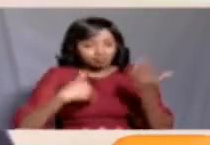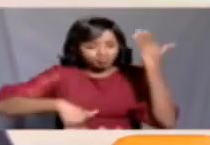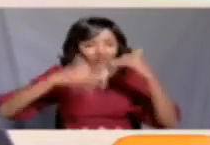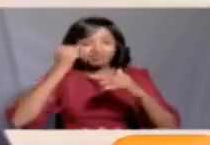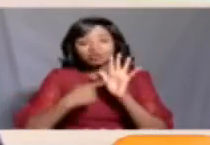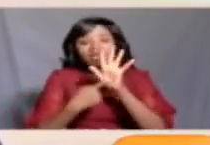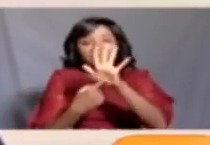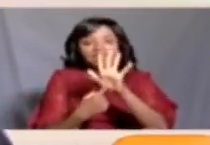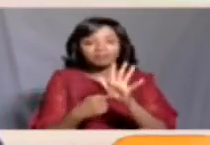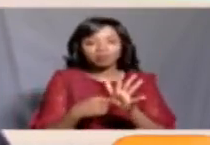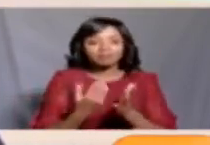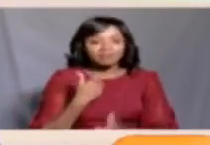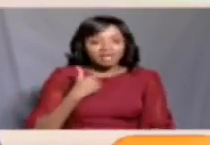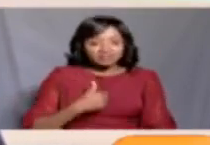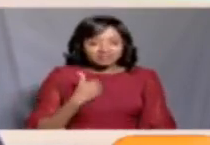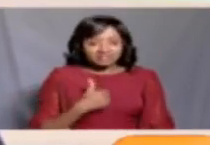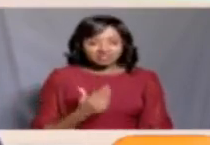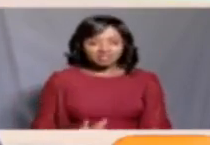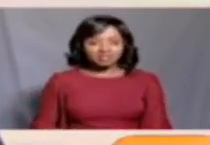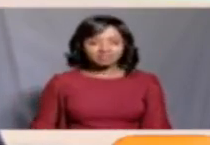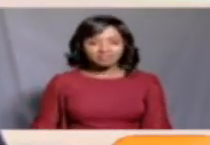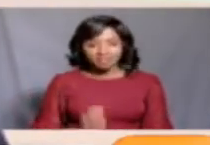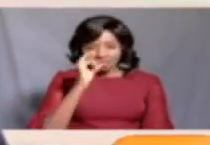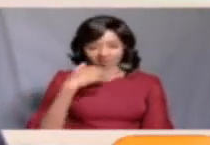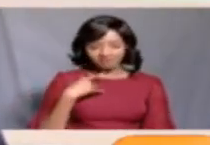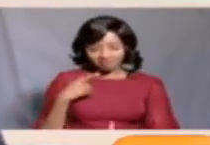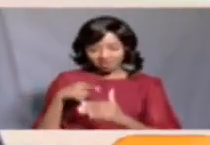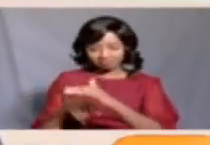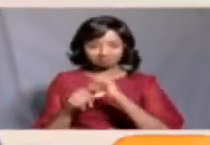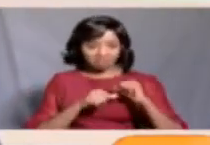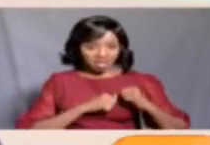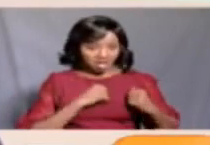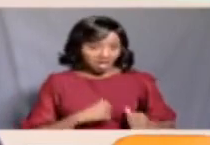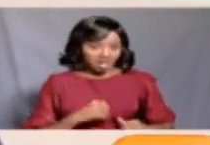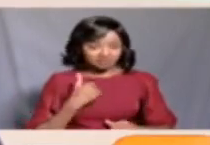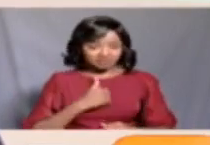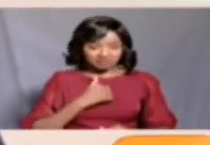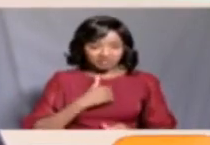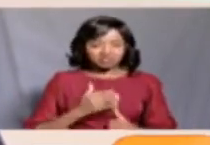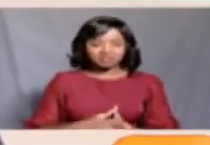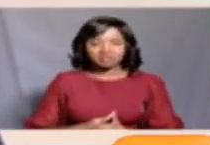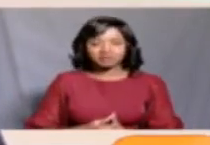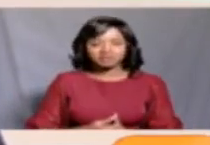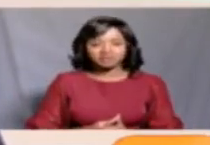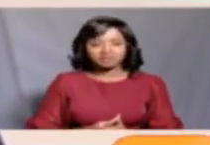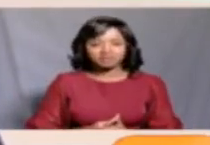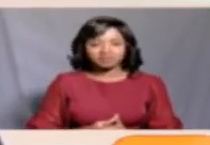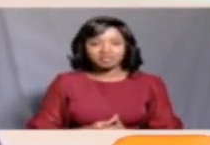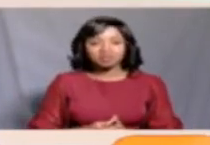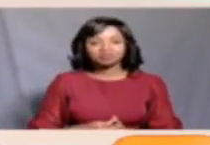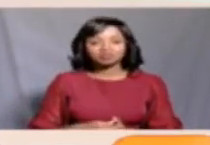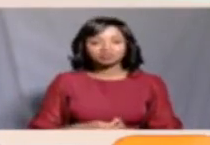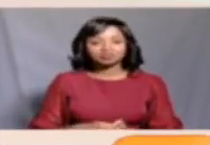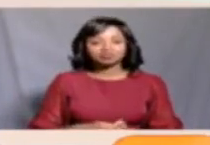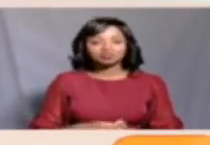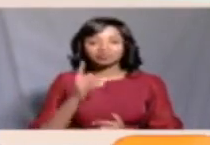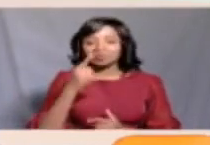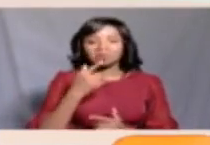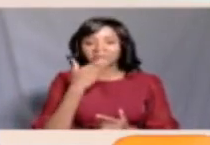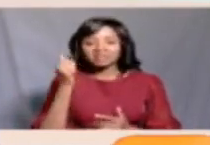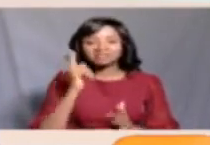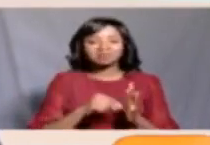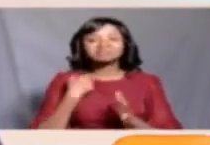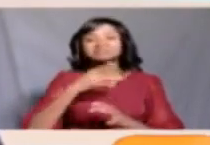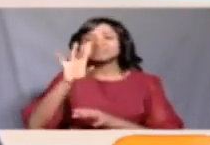surgery. Let me give the example of surgery. If I'm going to go through heart surgery with a cardiologist, the best I can do, I won't tell him, oh, don't do a